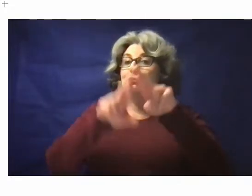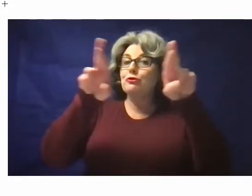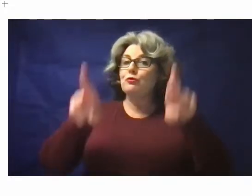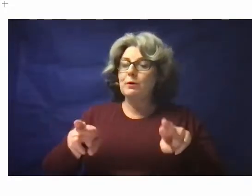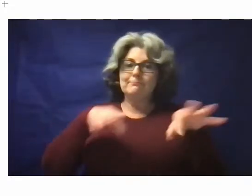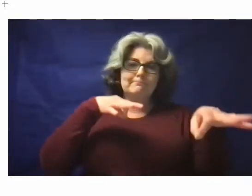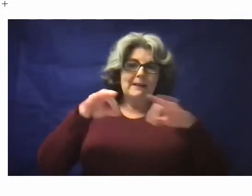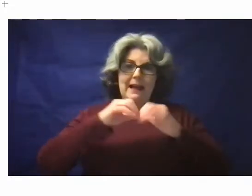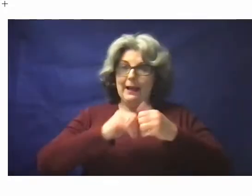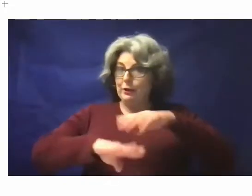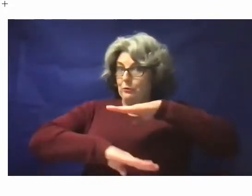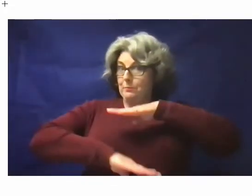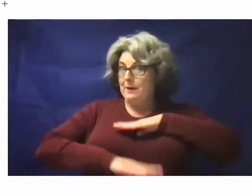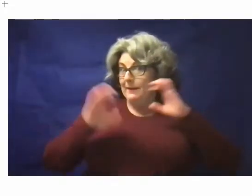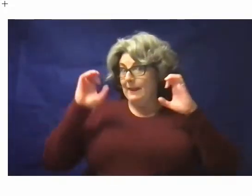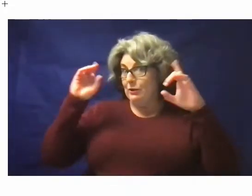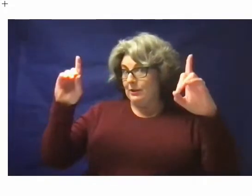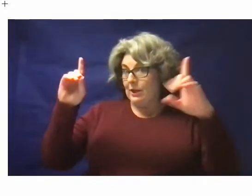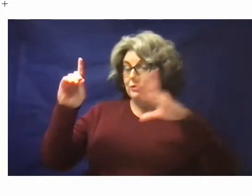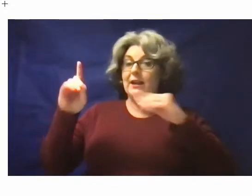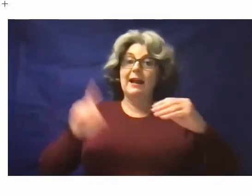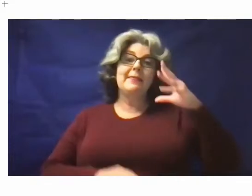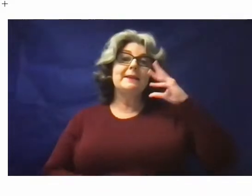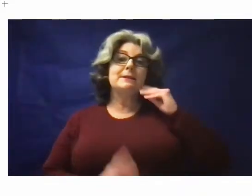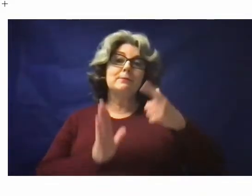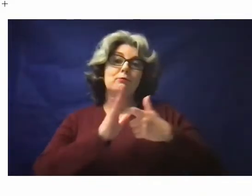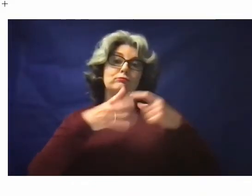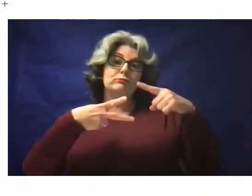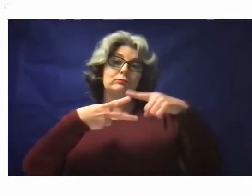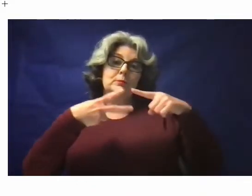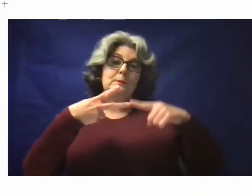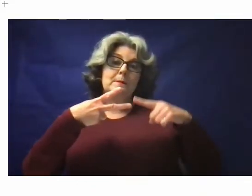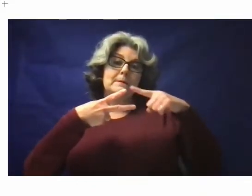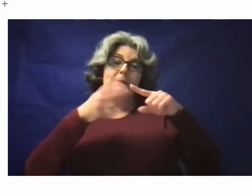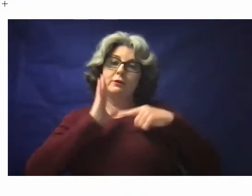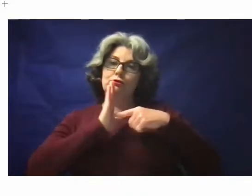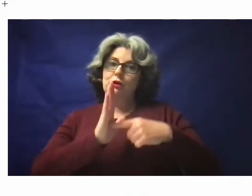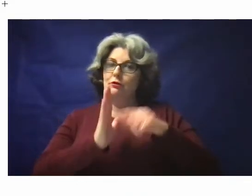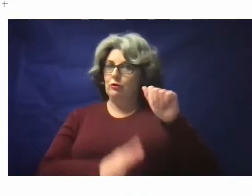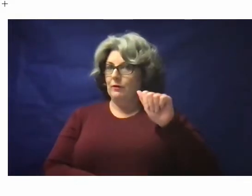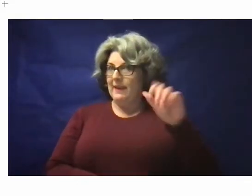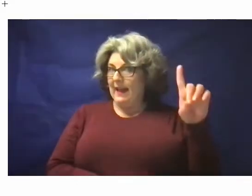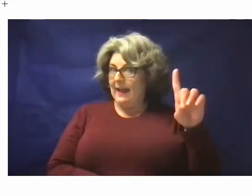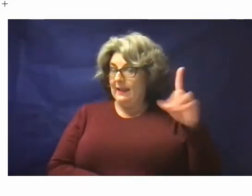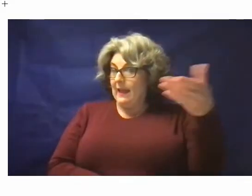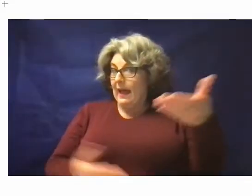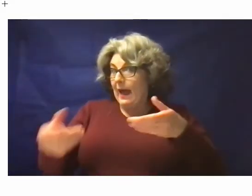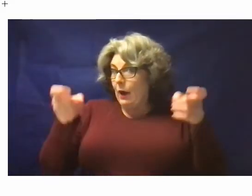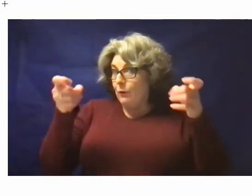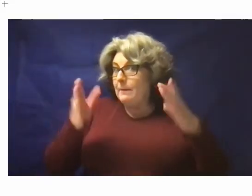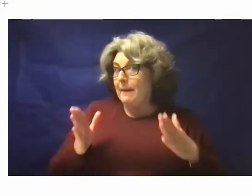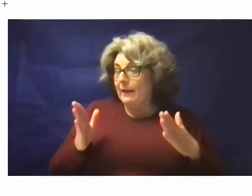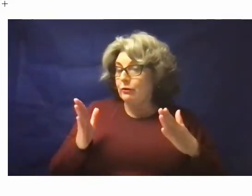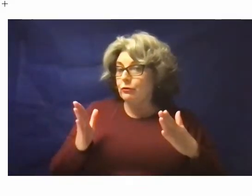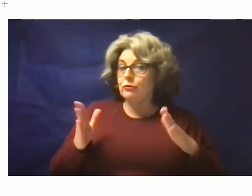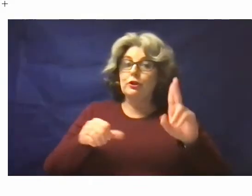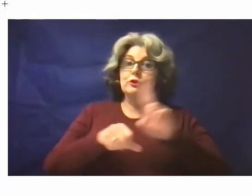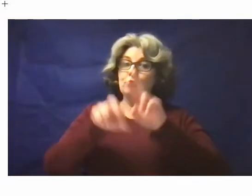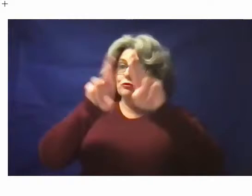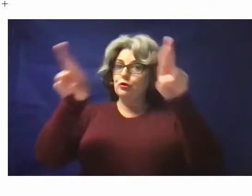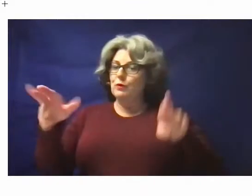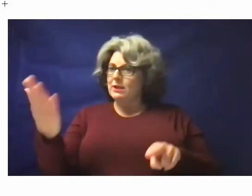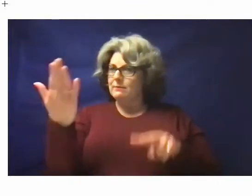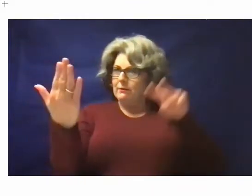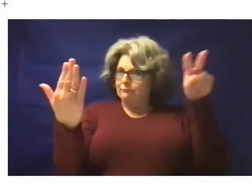how you meet the education and experience requirements posted on the ad. The hiring managers will use the resume to ground truth